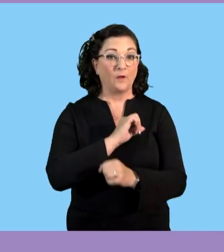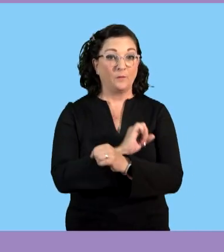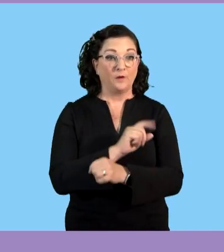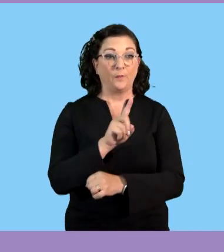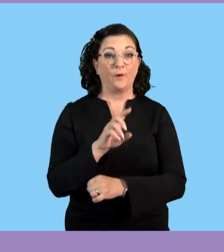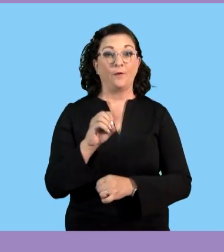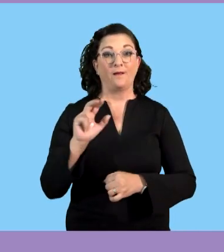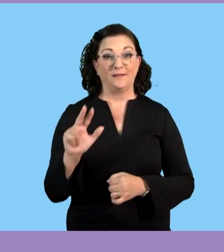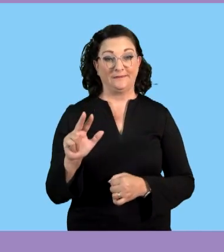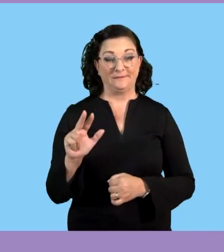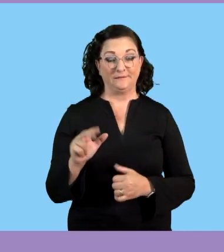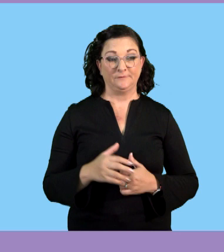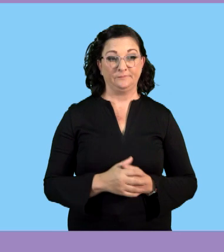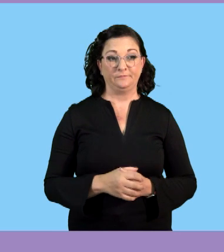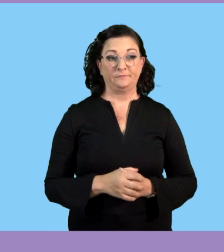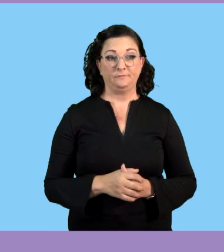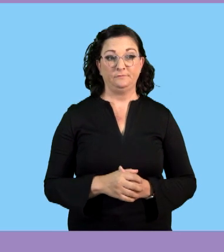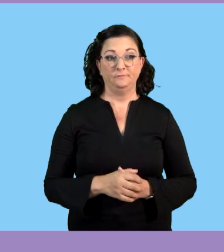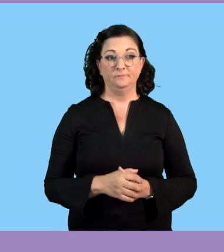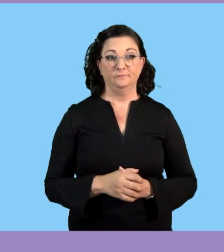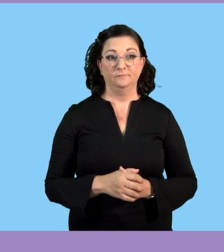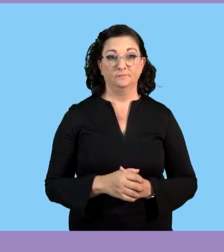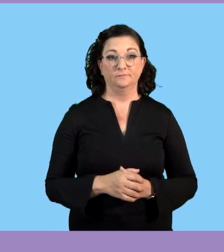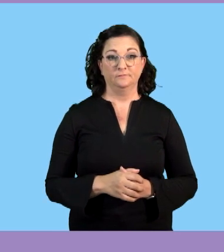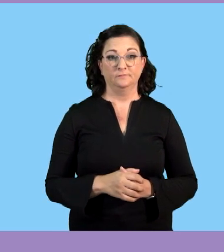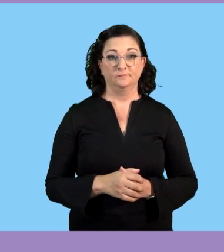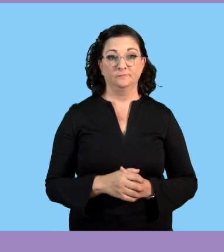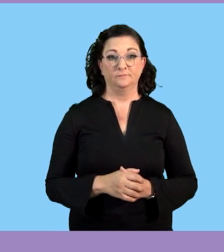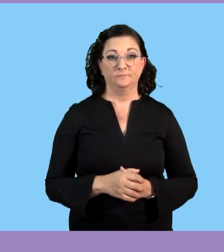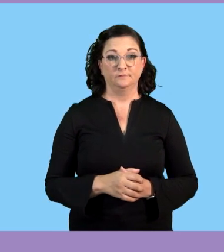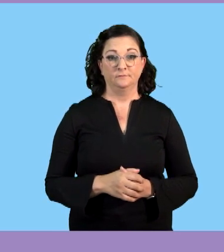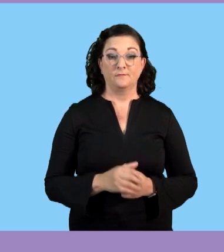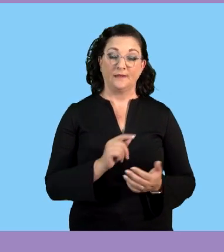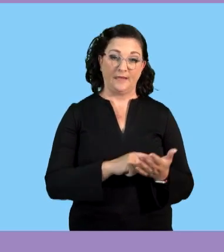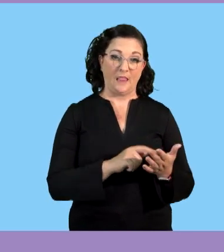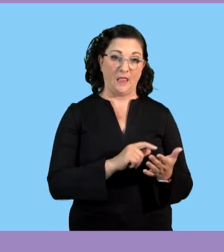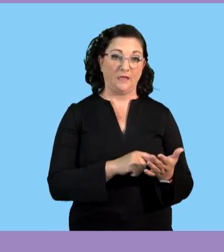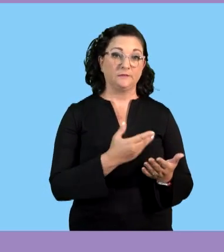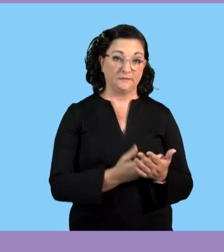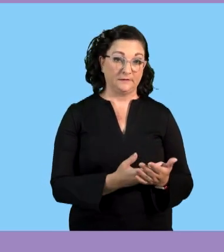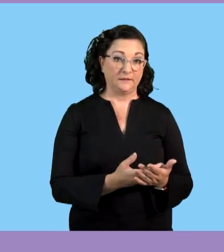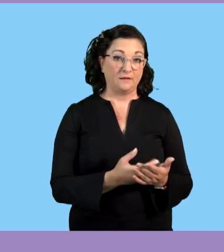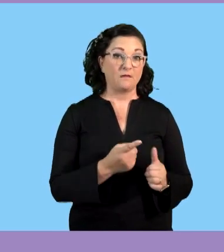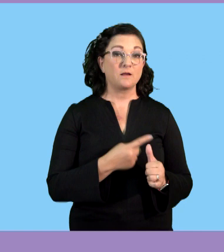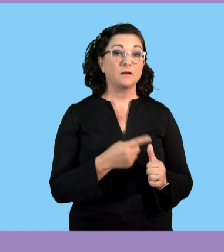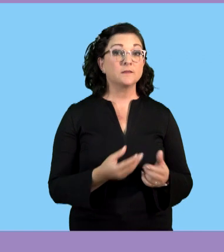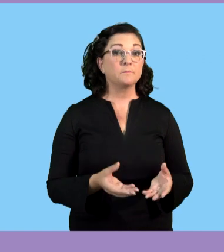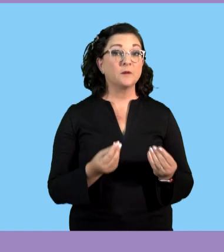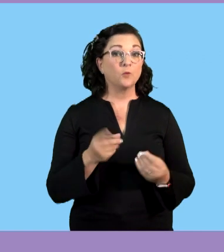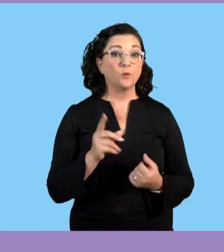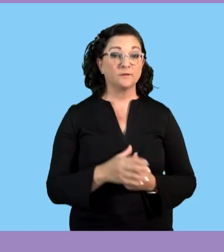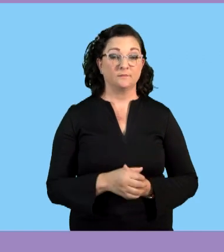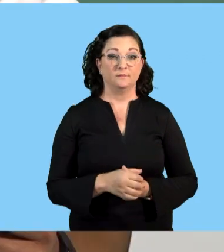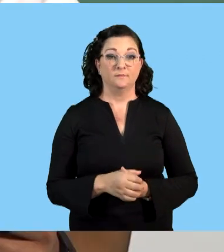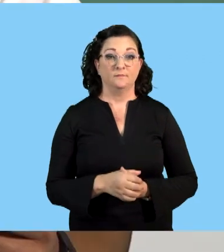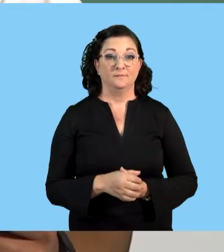by 108 months. And as you go on to your calculators, what do you get?